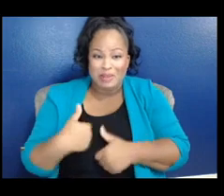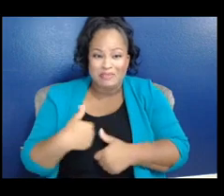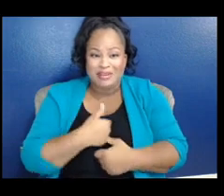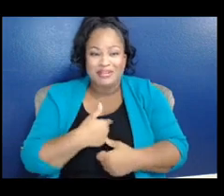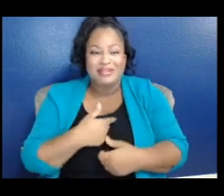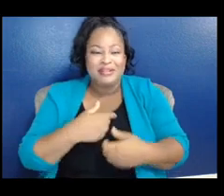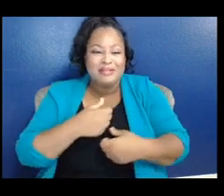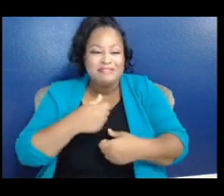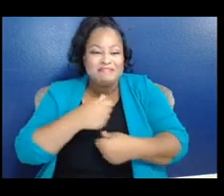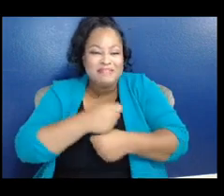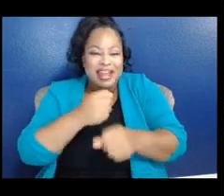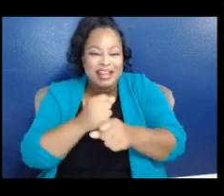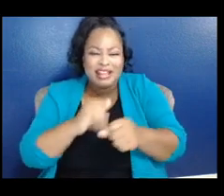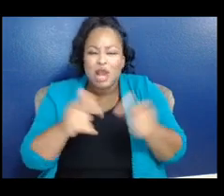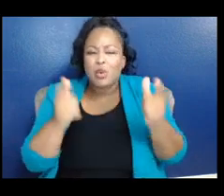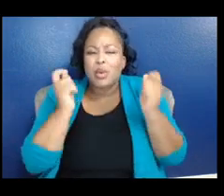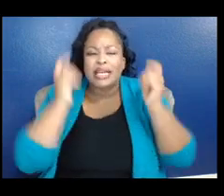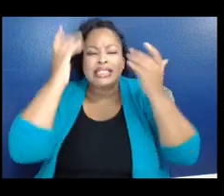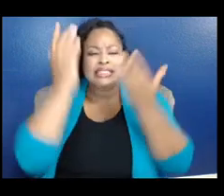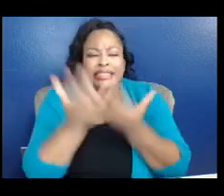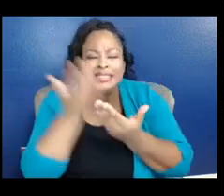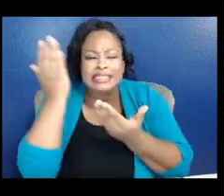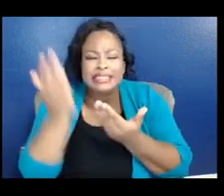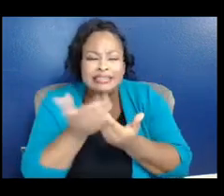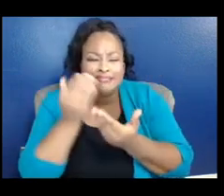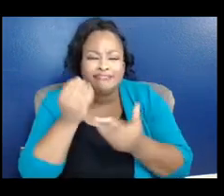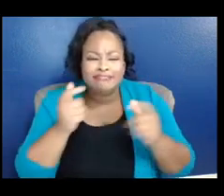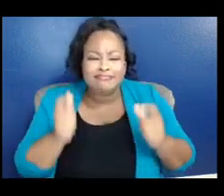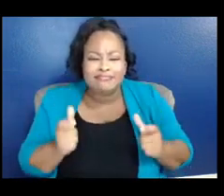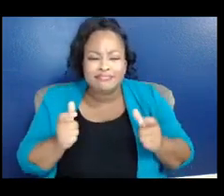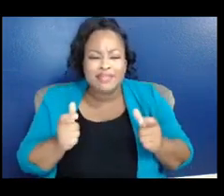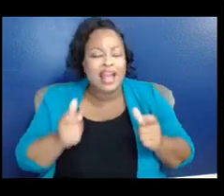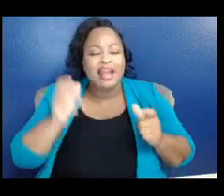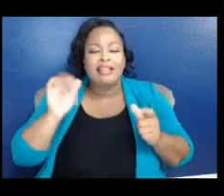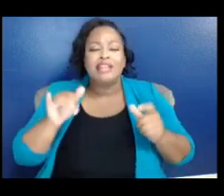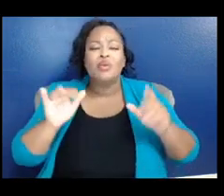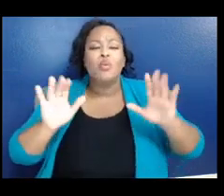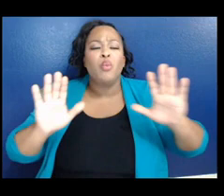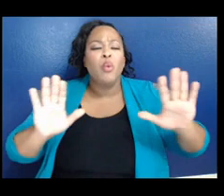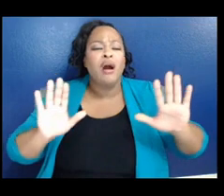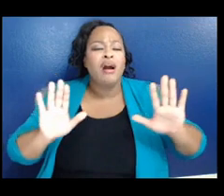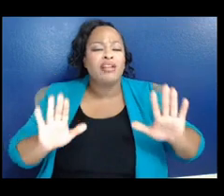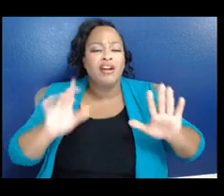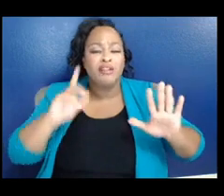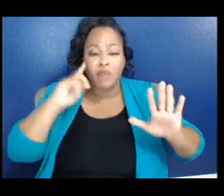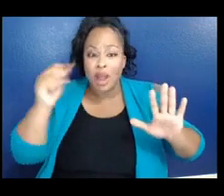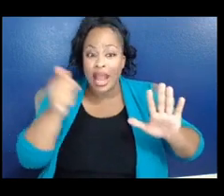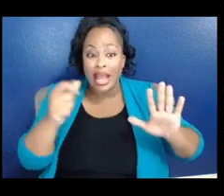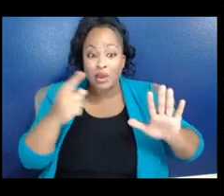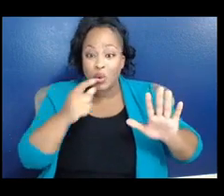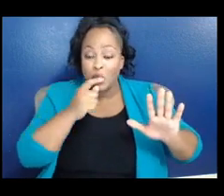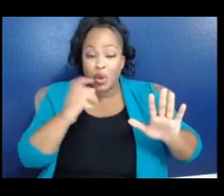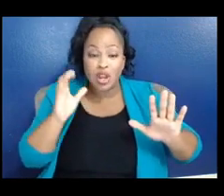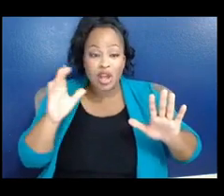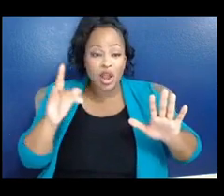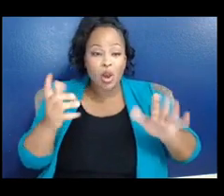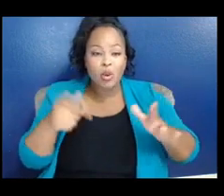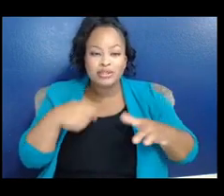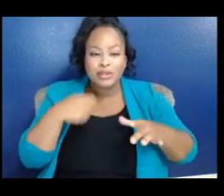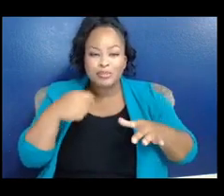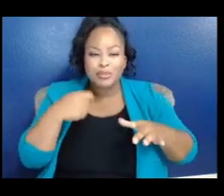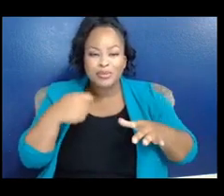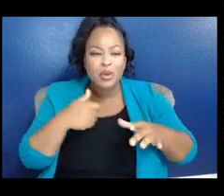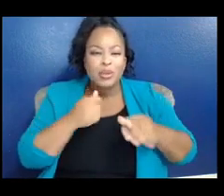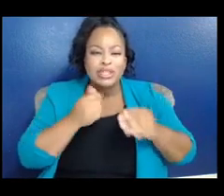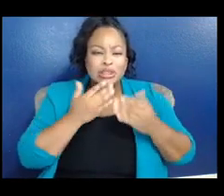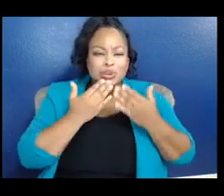and easy dish. This dish is wonderful for anybody who's looking to satiate their palate with the sweet,